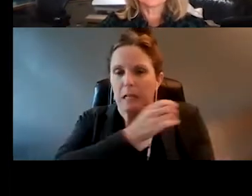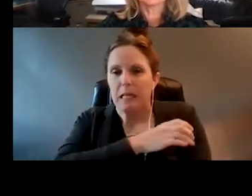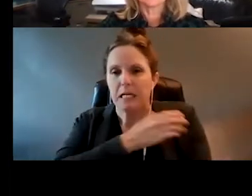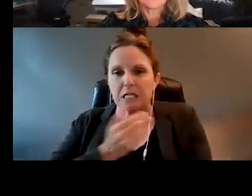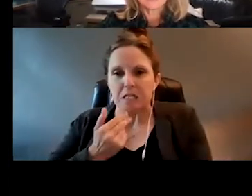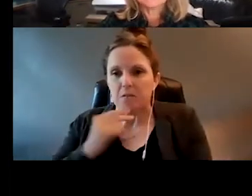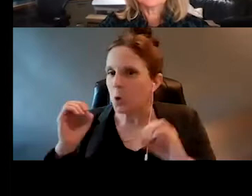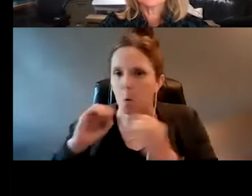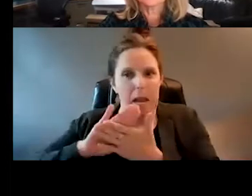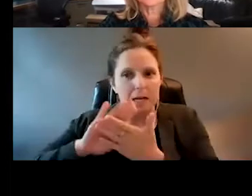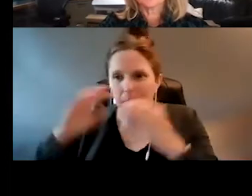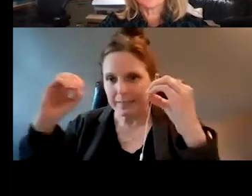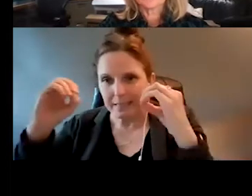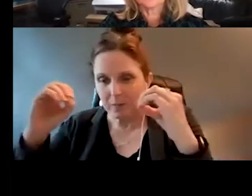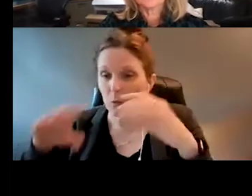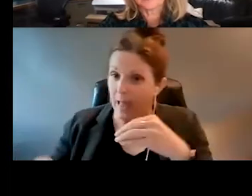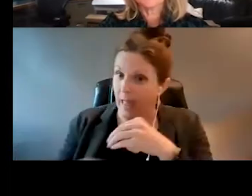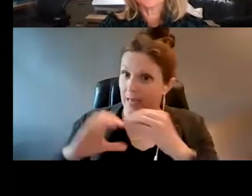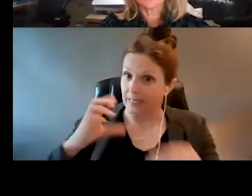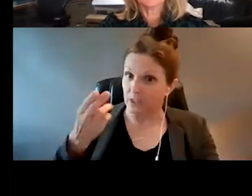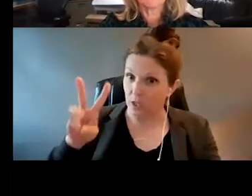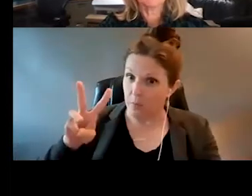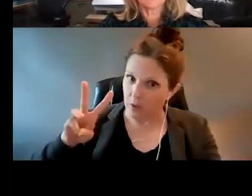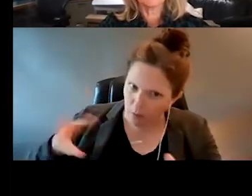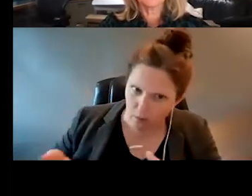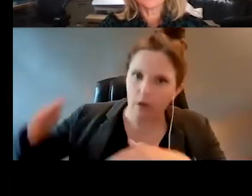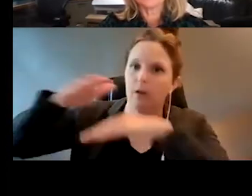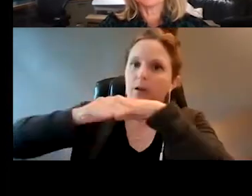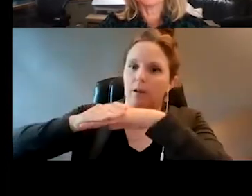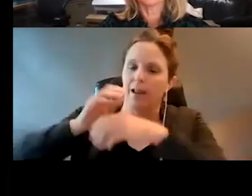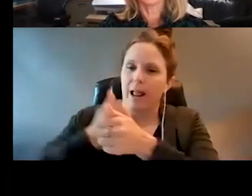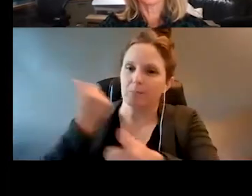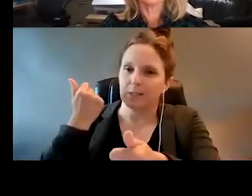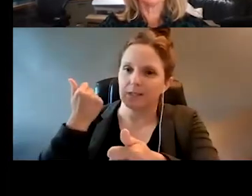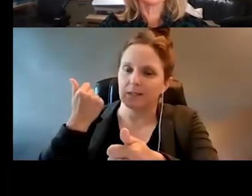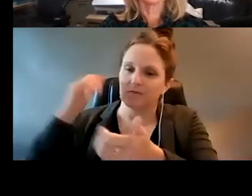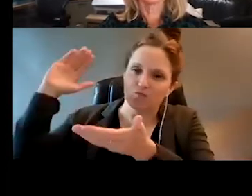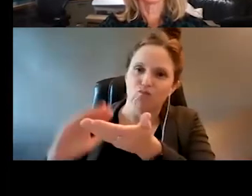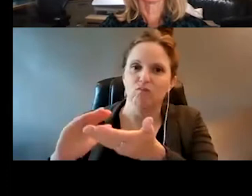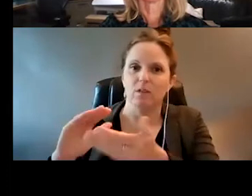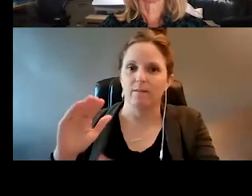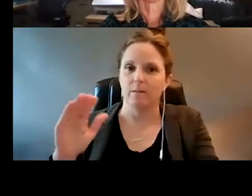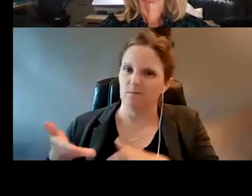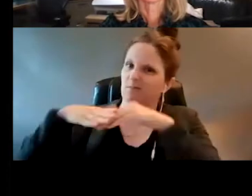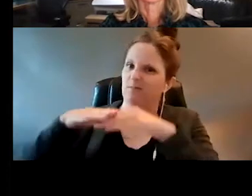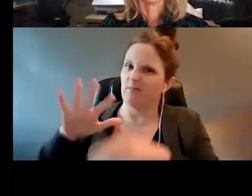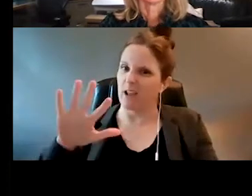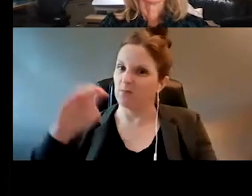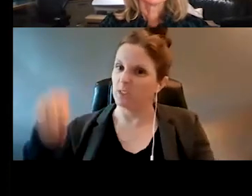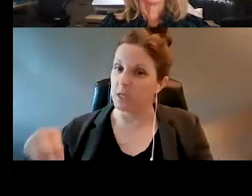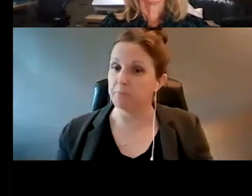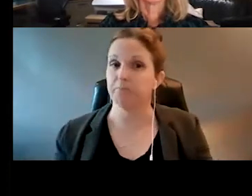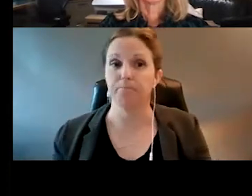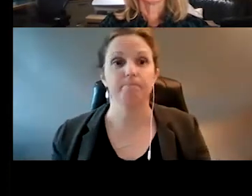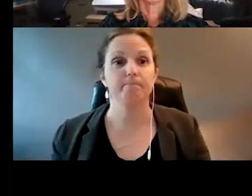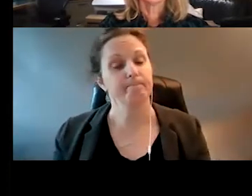adding the CHW. And then in the ineligible arm, the people who were at the small